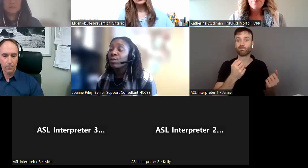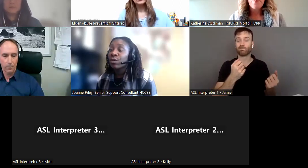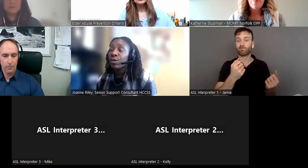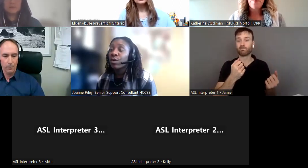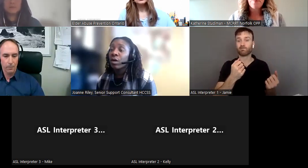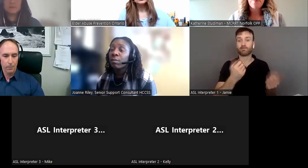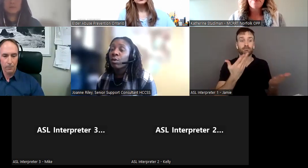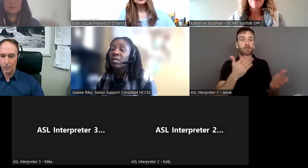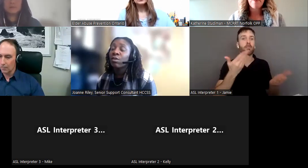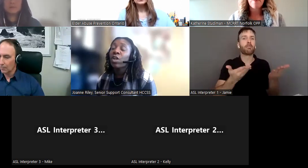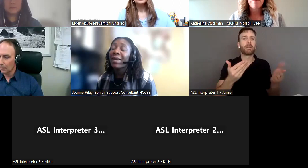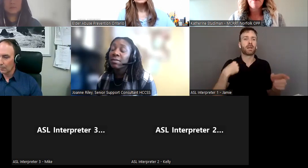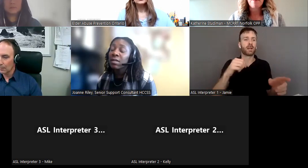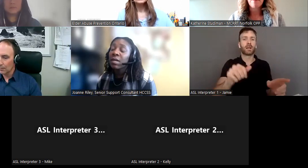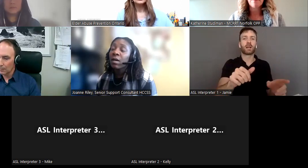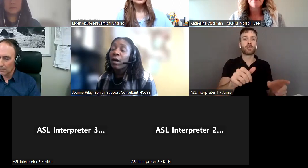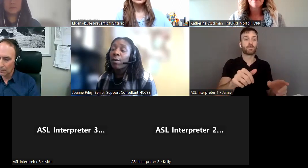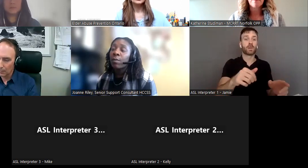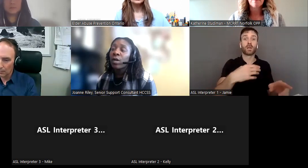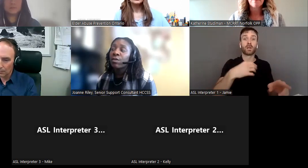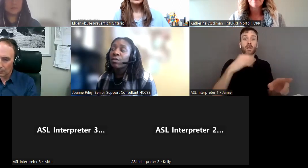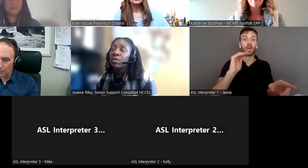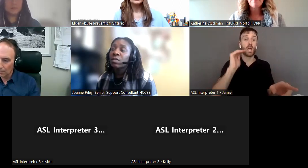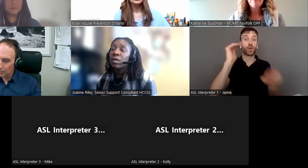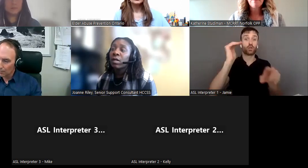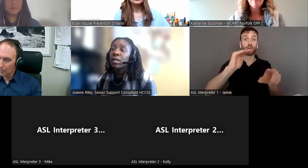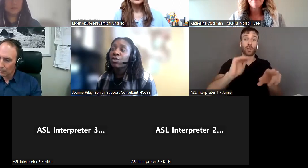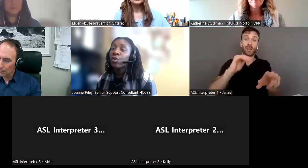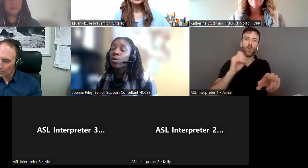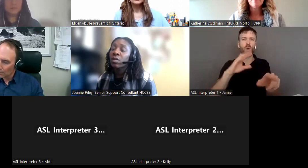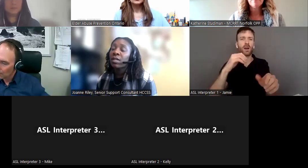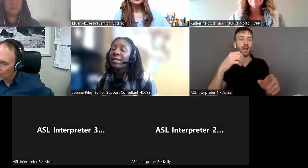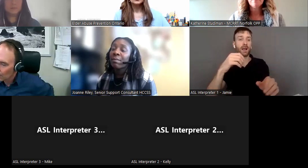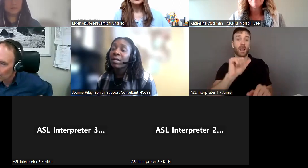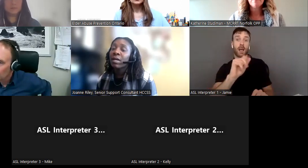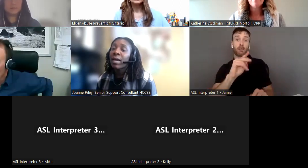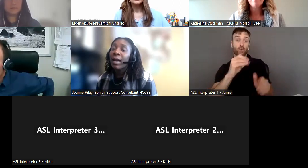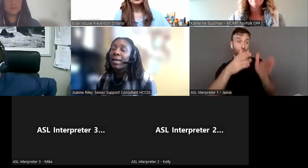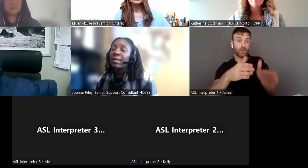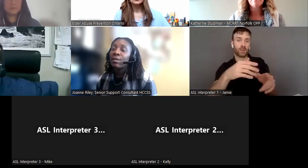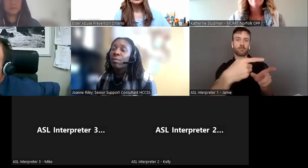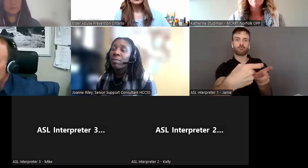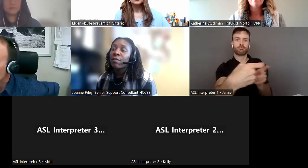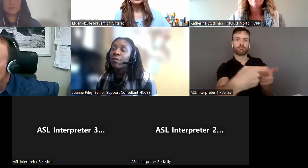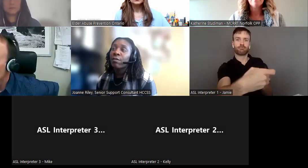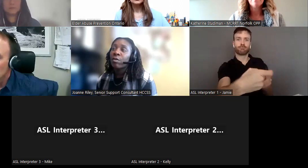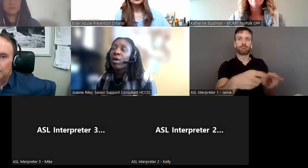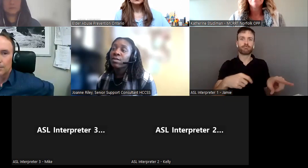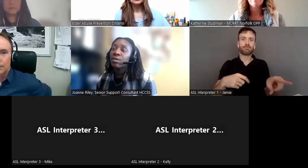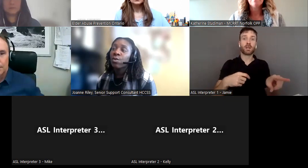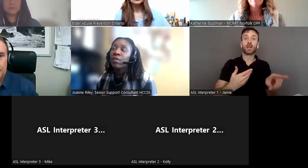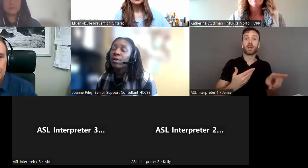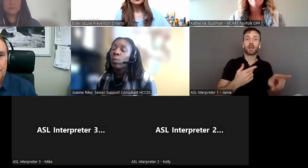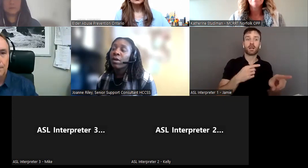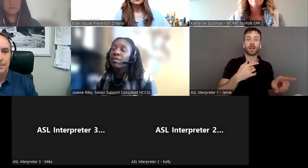say, abuser or an adult child, where there's a control dynamic and there might be a fear of